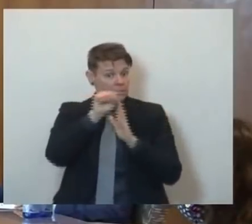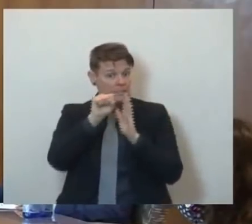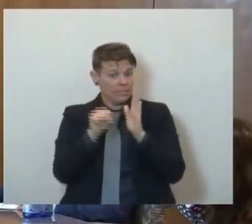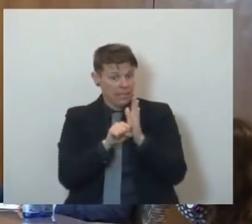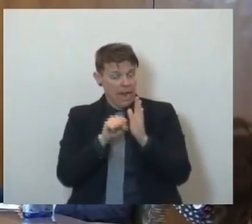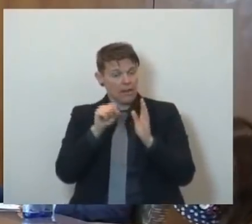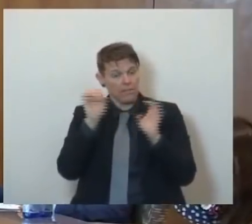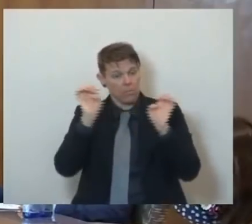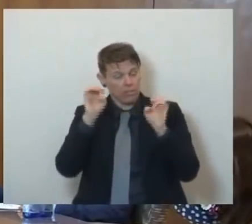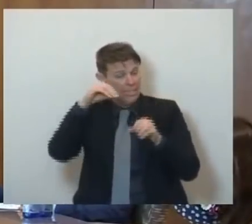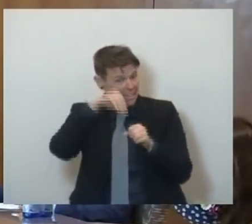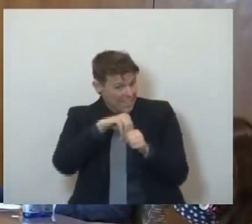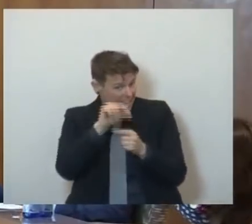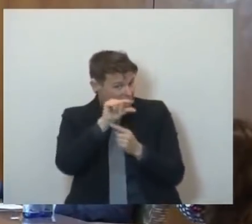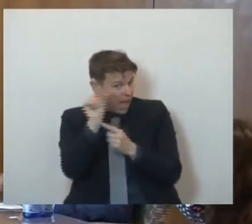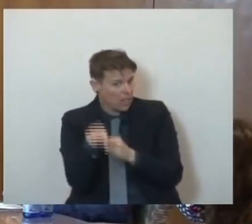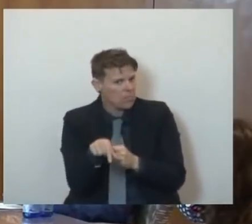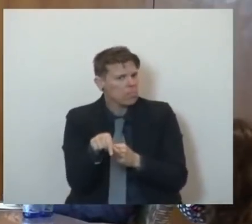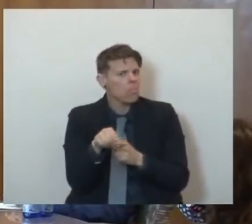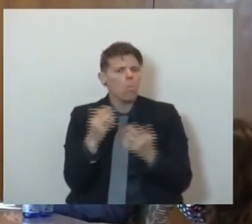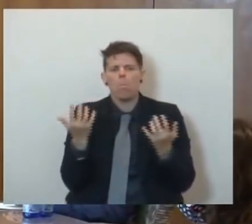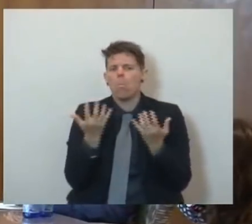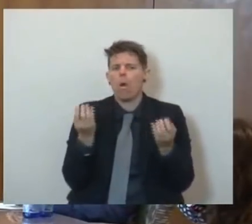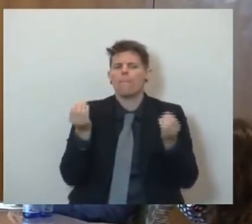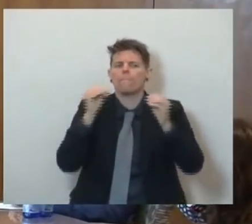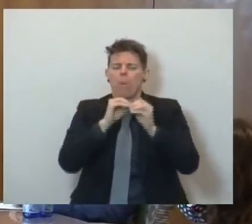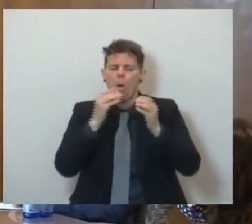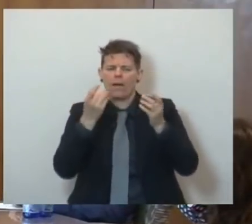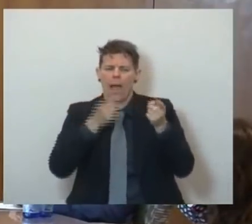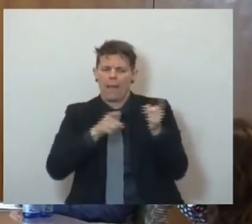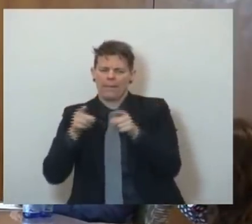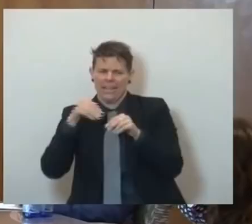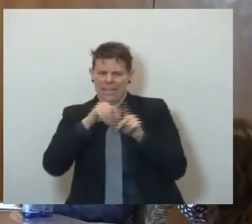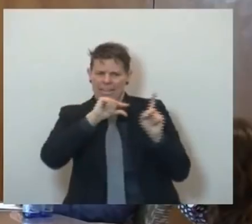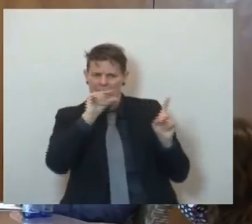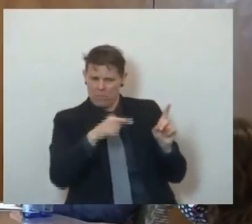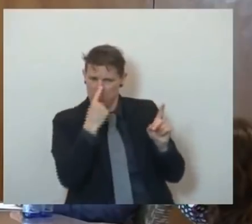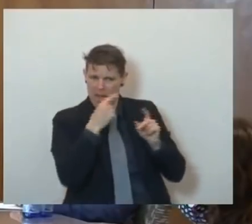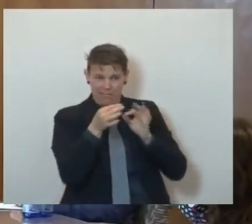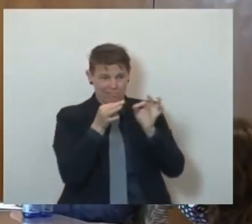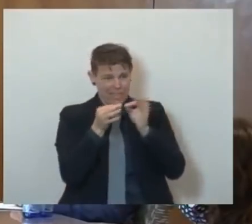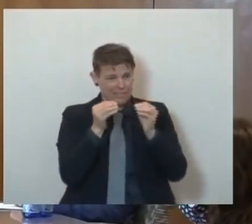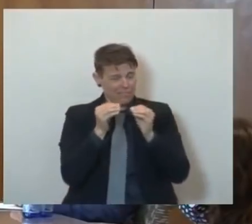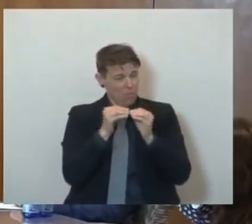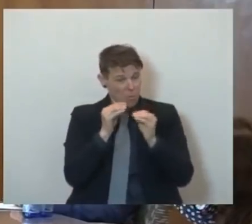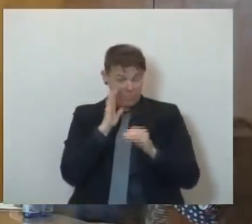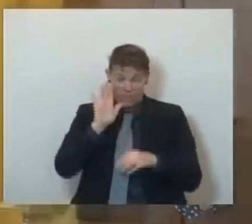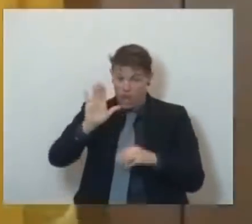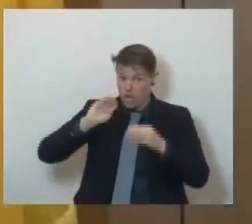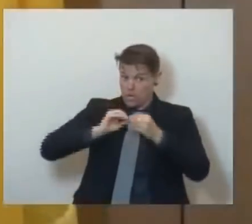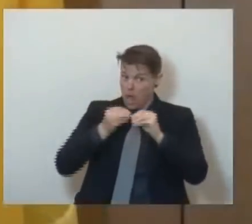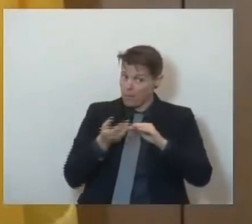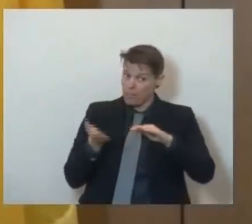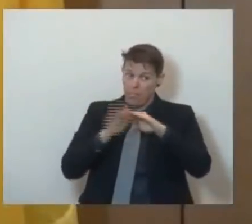more specifically is going to happen there? Because clearly the numbers are continuing to go up there. Right. Well,